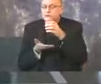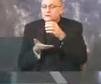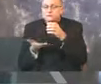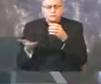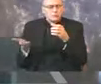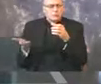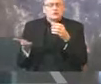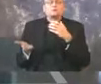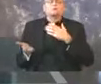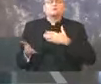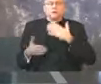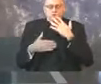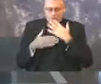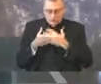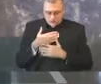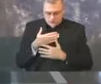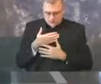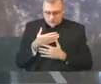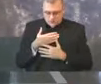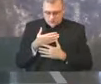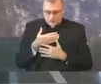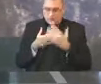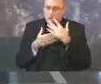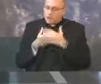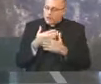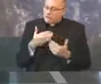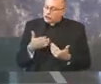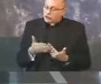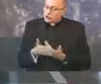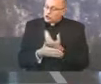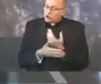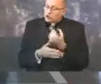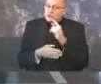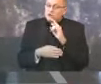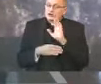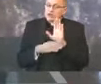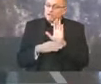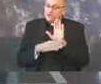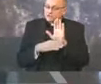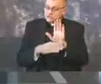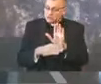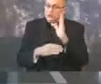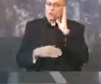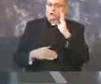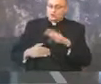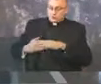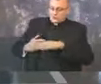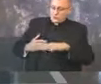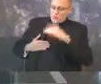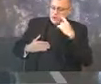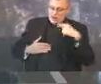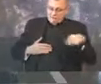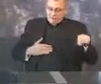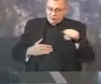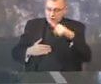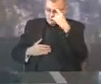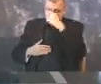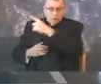is the chalice of my blood, the blood of the new and eternal covenant, which will be poured out for you and for